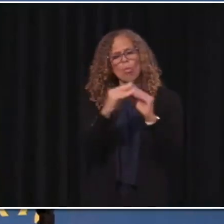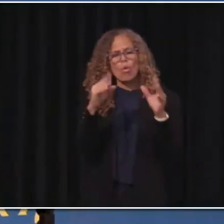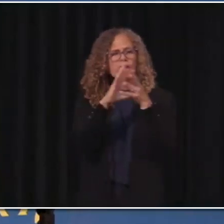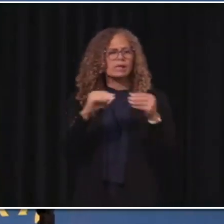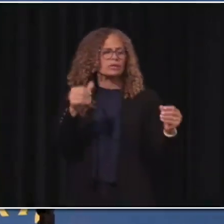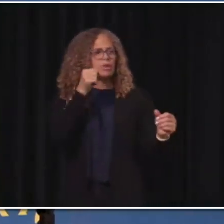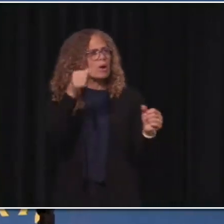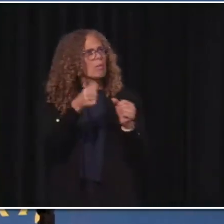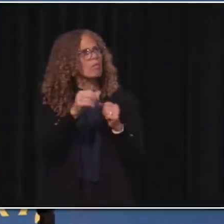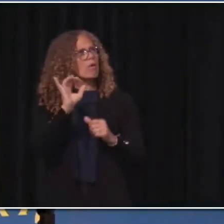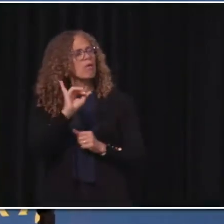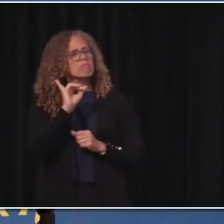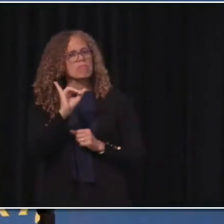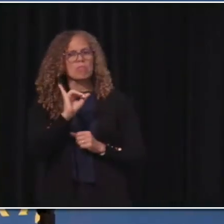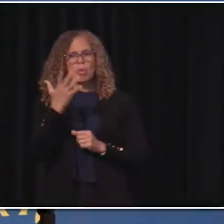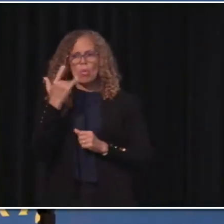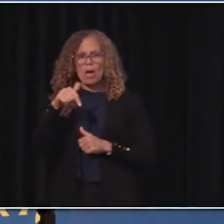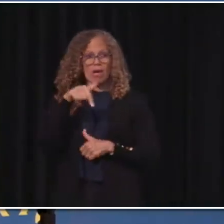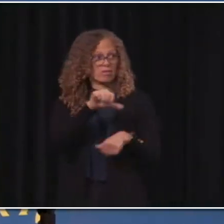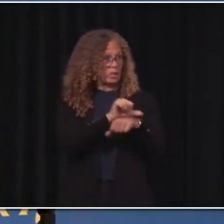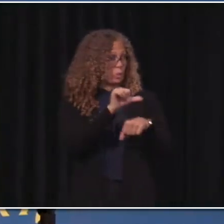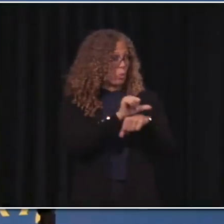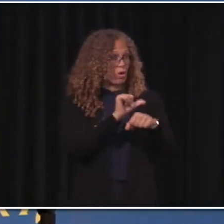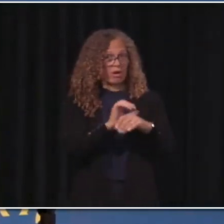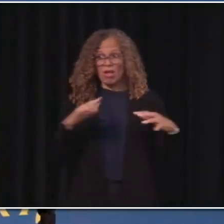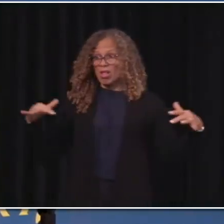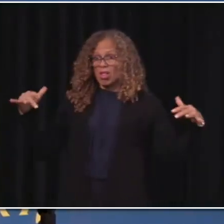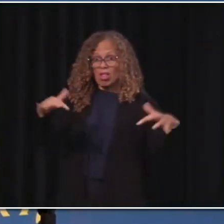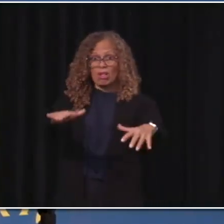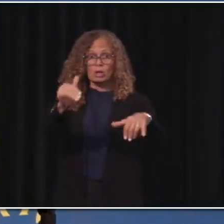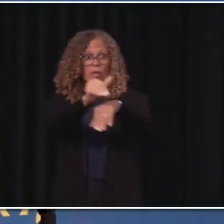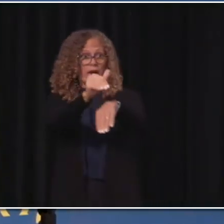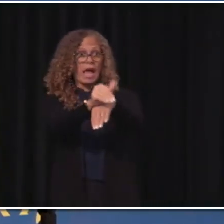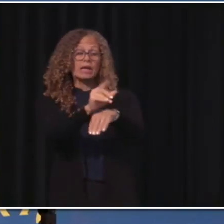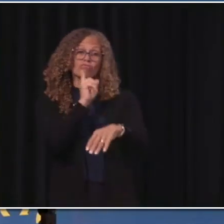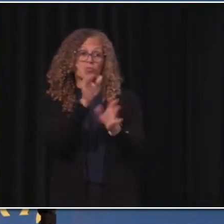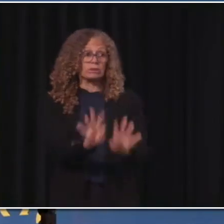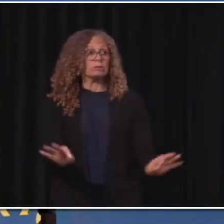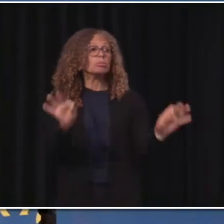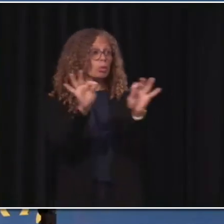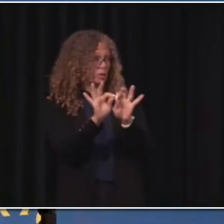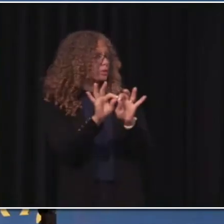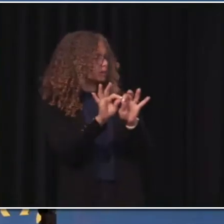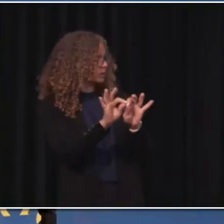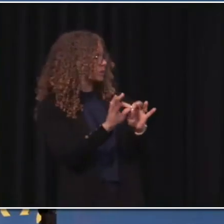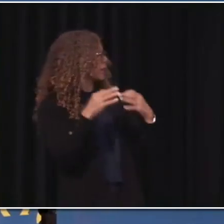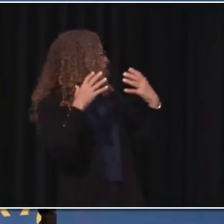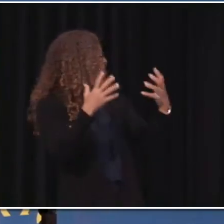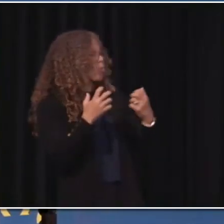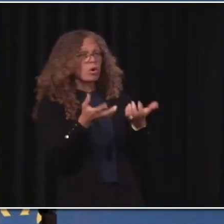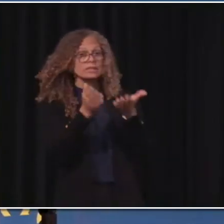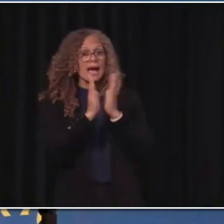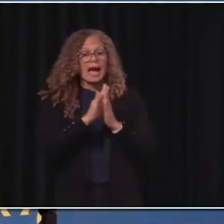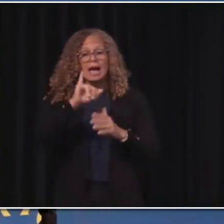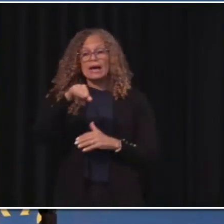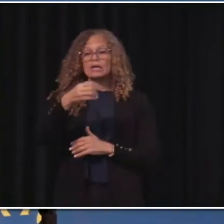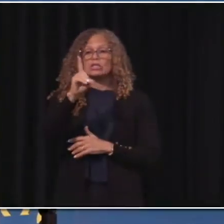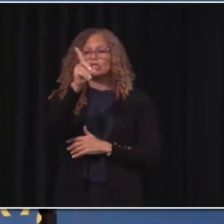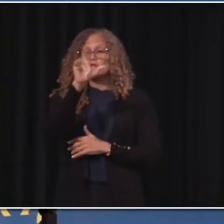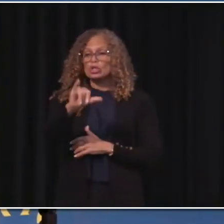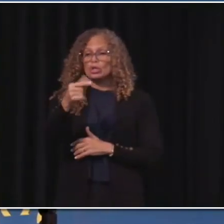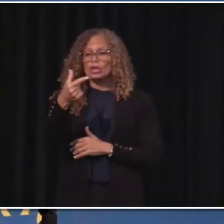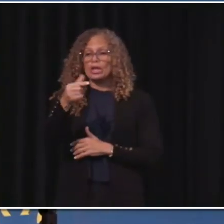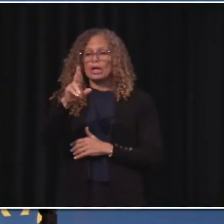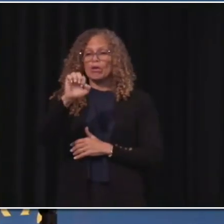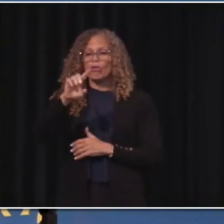us why this work and this gathering tonight really matter. I would like to ask Judy Gradwald to